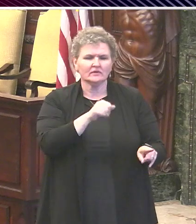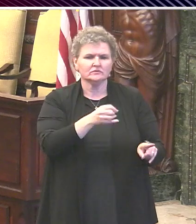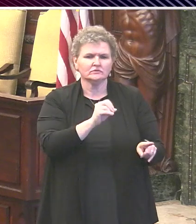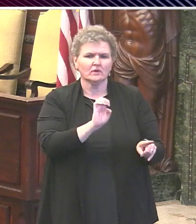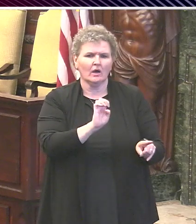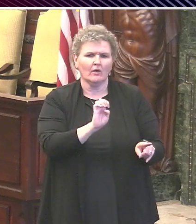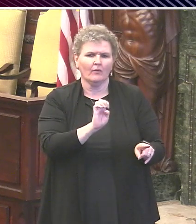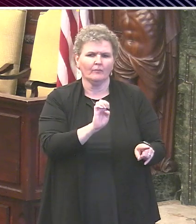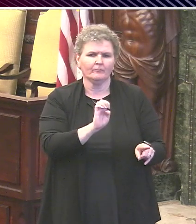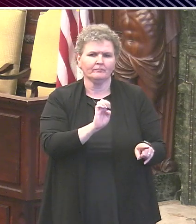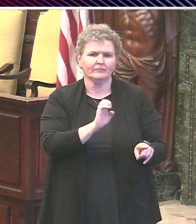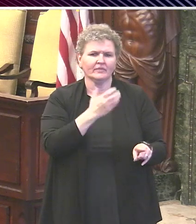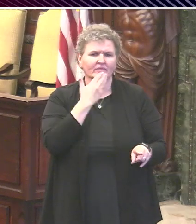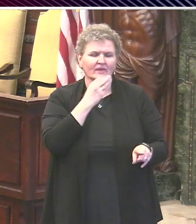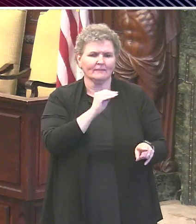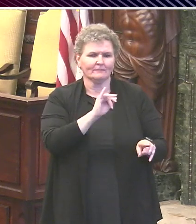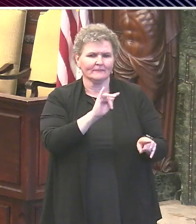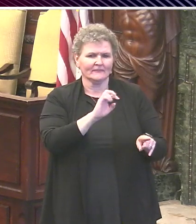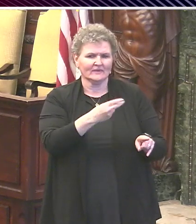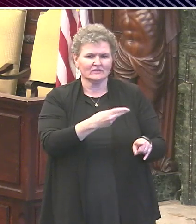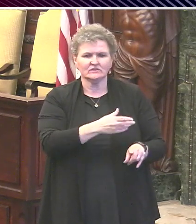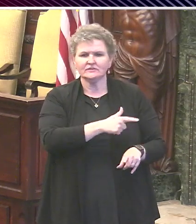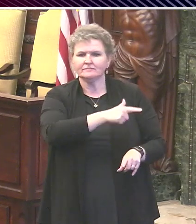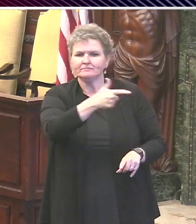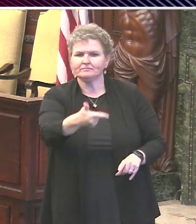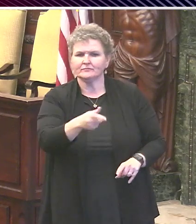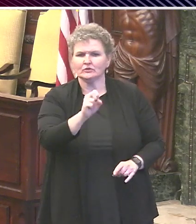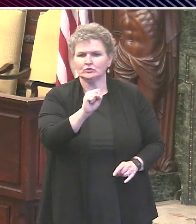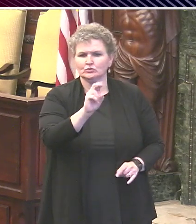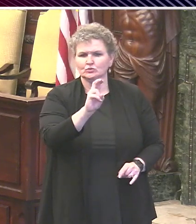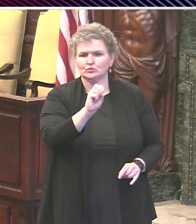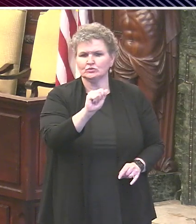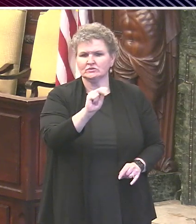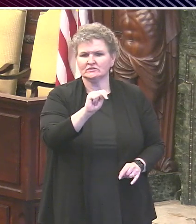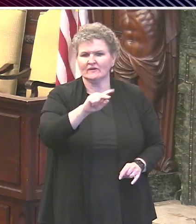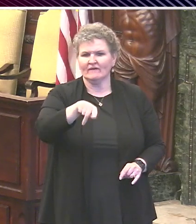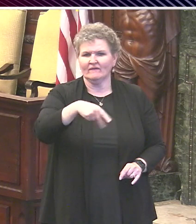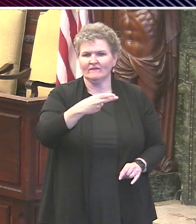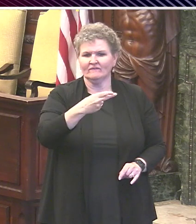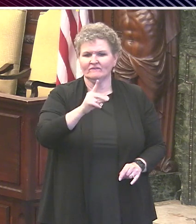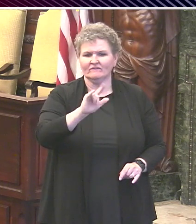Thanks, Mitch. We're going to go to Susan Phillips now of WHYY.